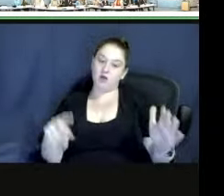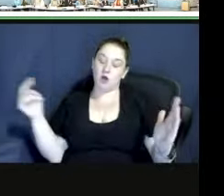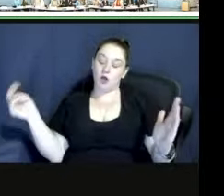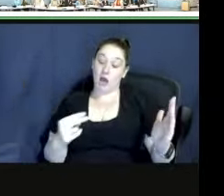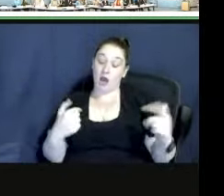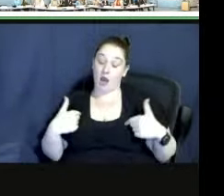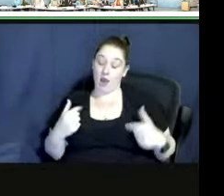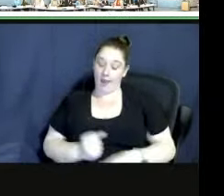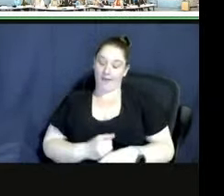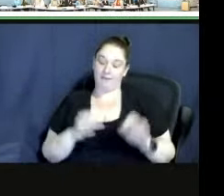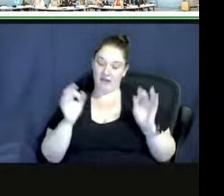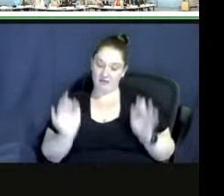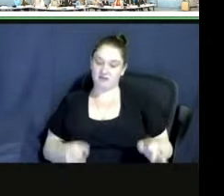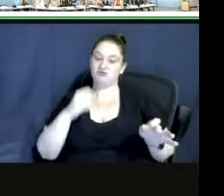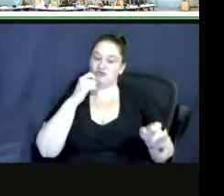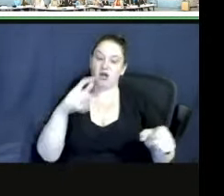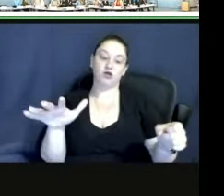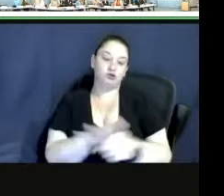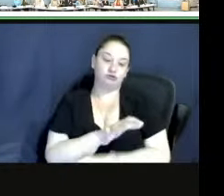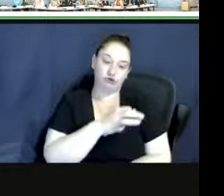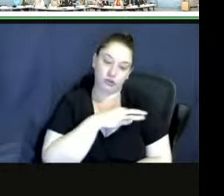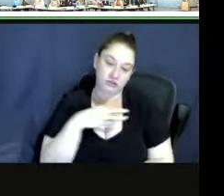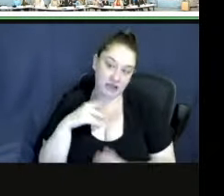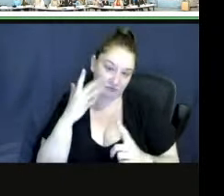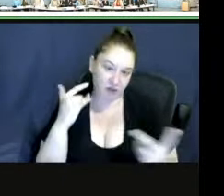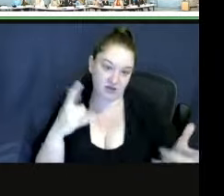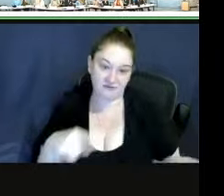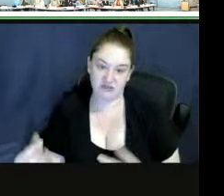not to fully staff just with what's going on right now.